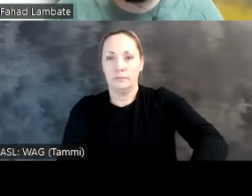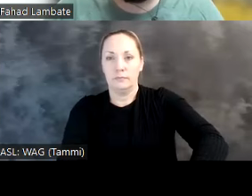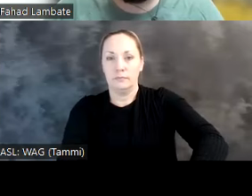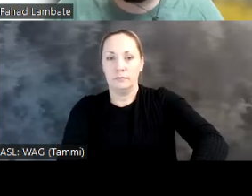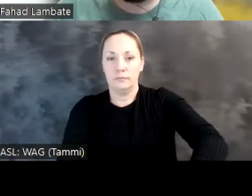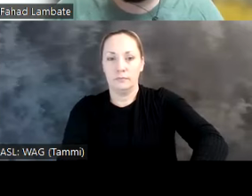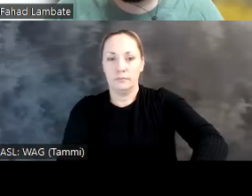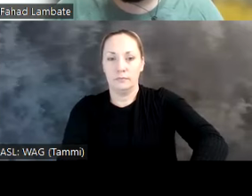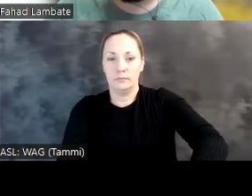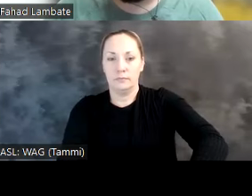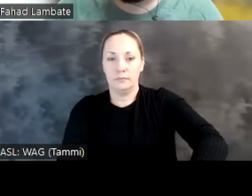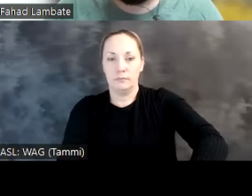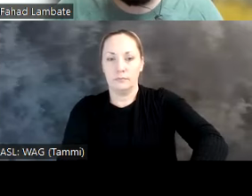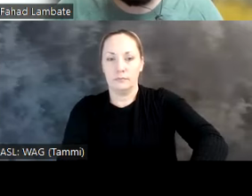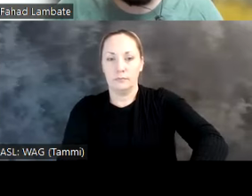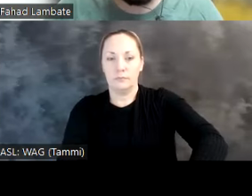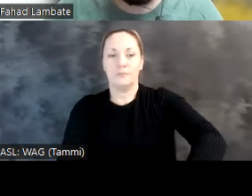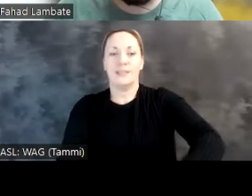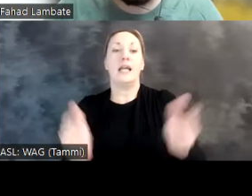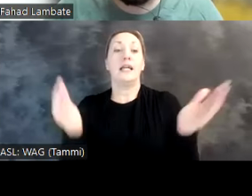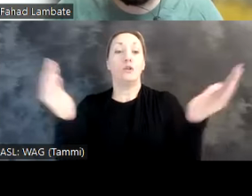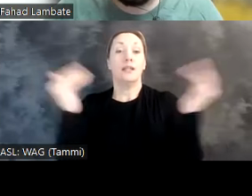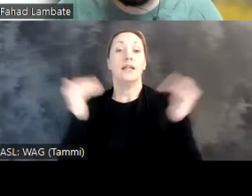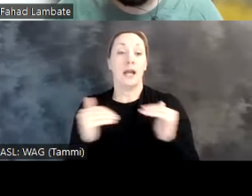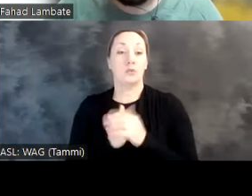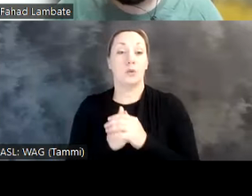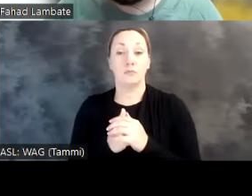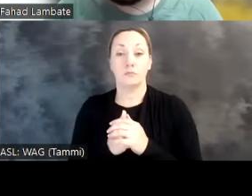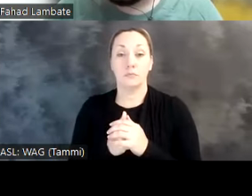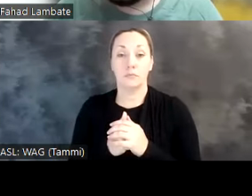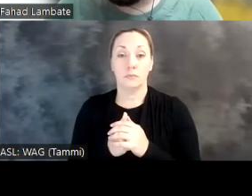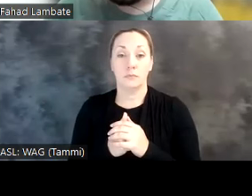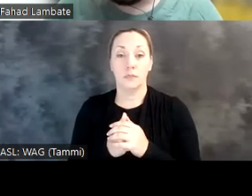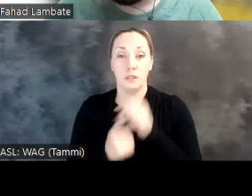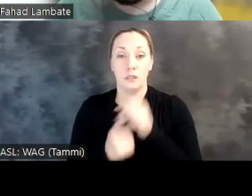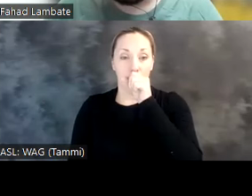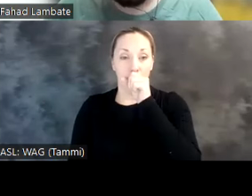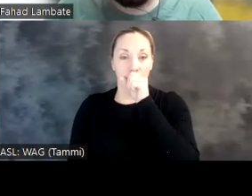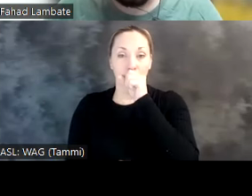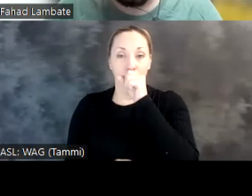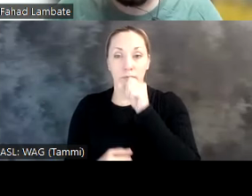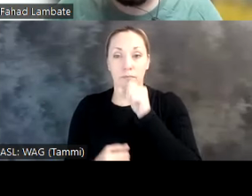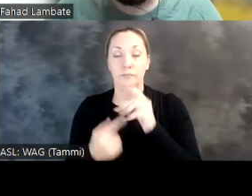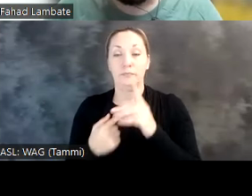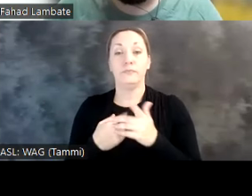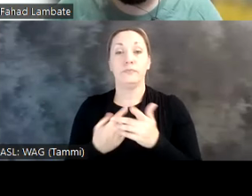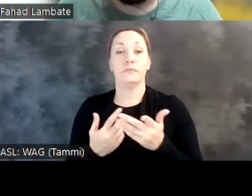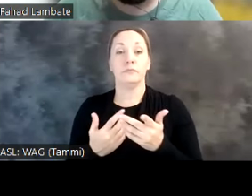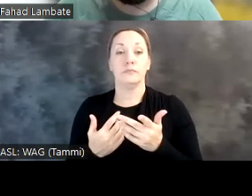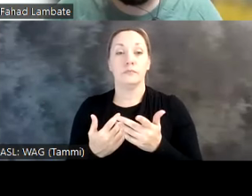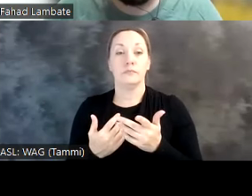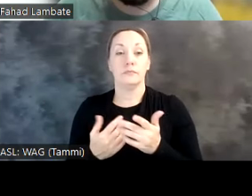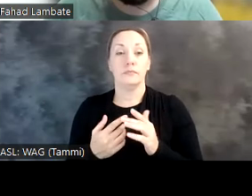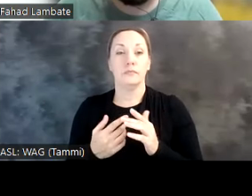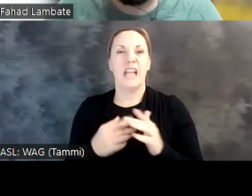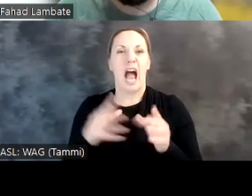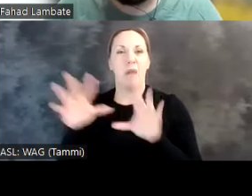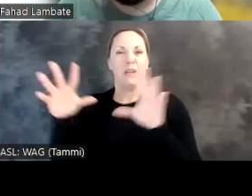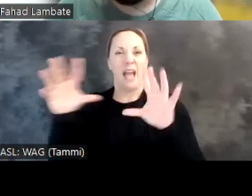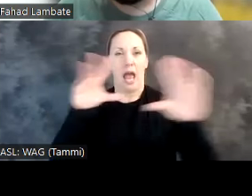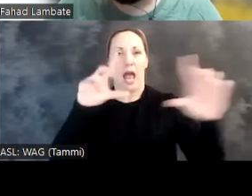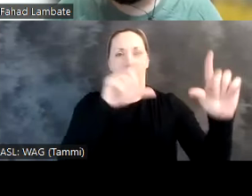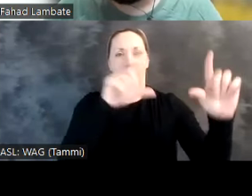Coming to the next one, I will exit presentation view for this because otherwise it will